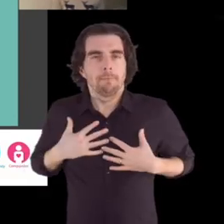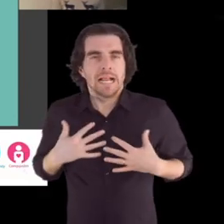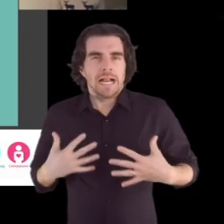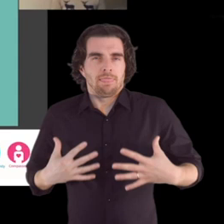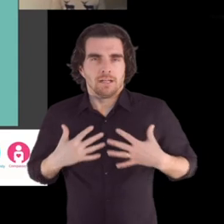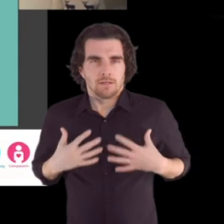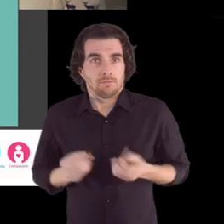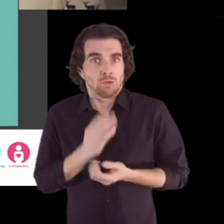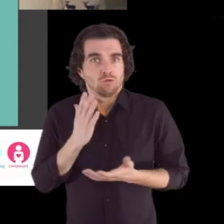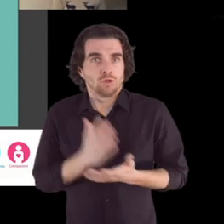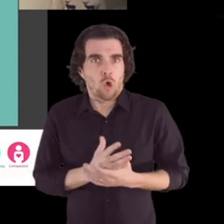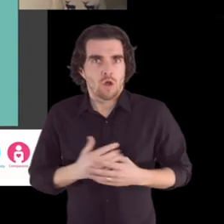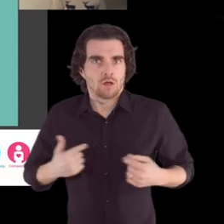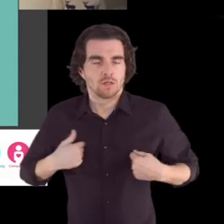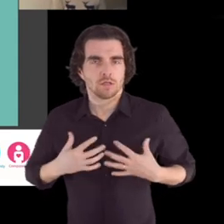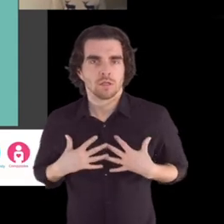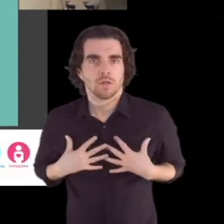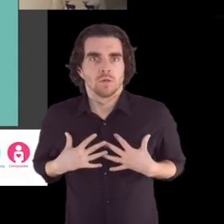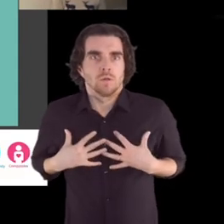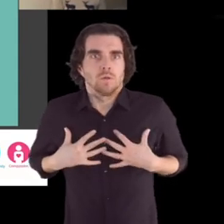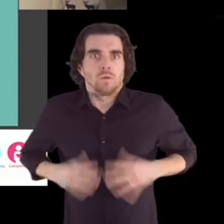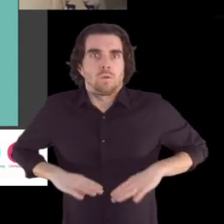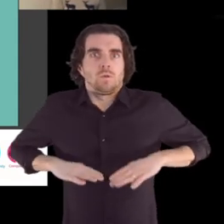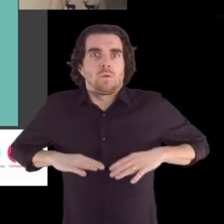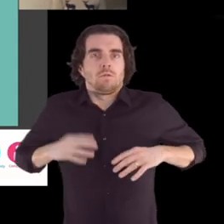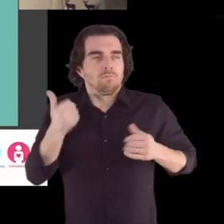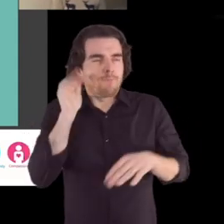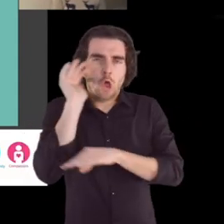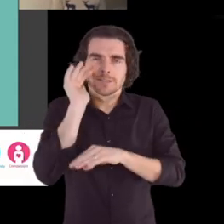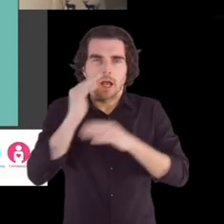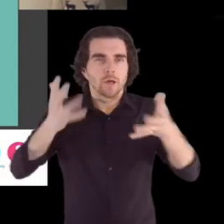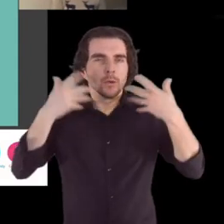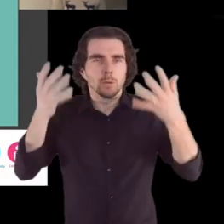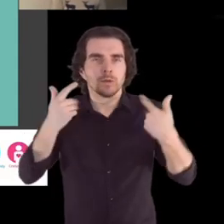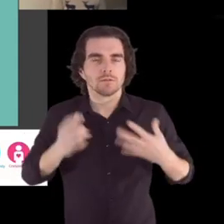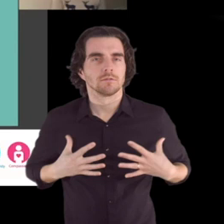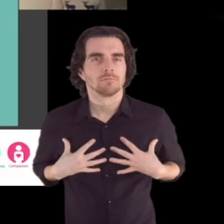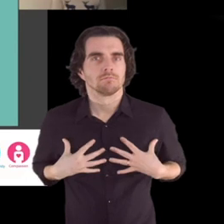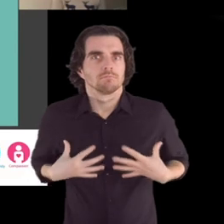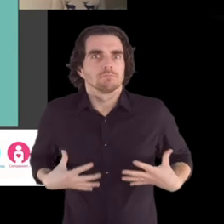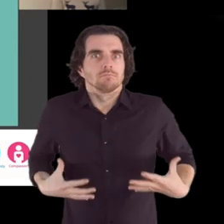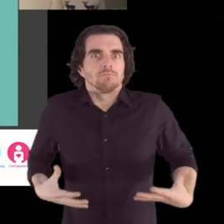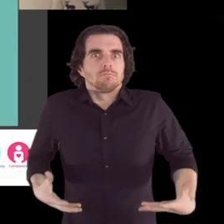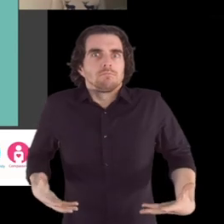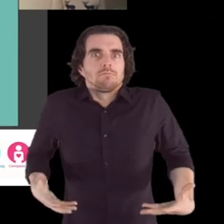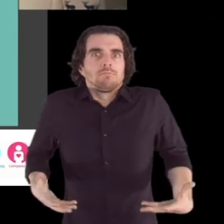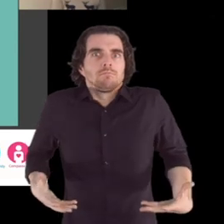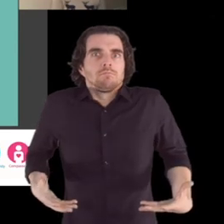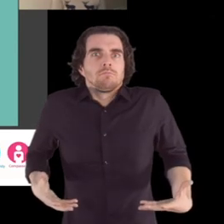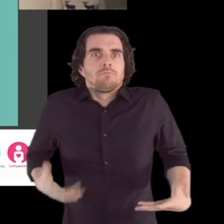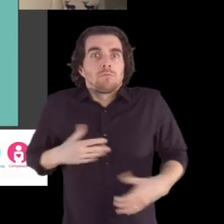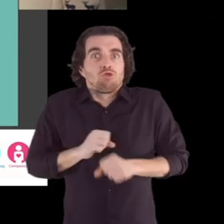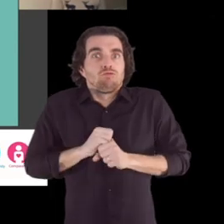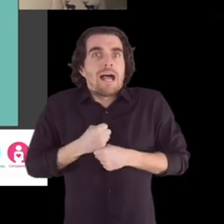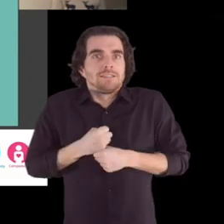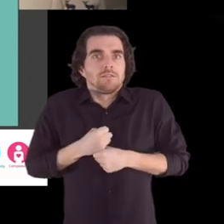So the idea of this is just to focus on our breathing and making sure we're really filling our lungs with some nice, deep, rich, fresh air. Because what